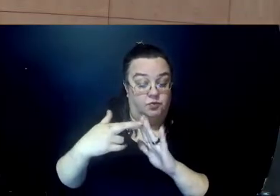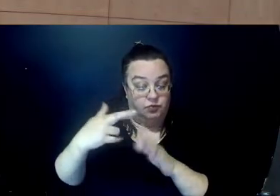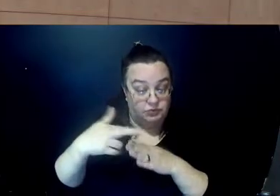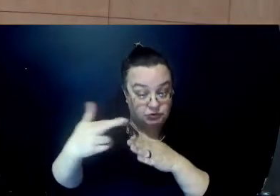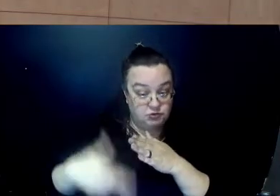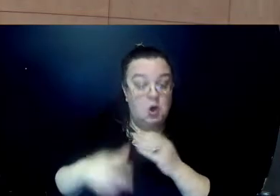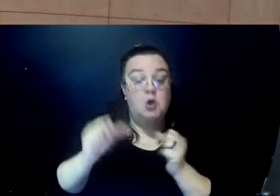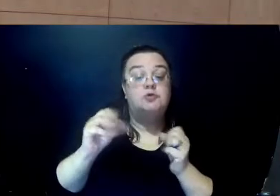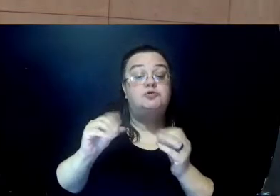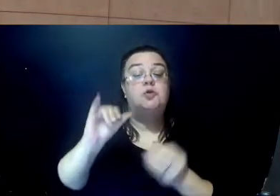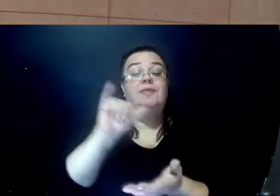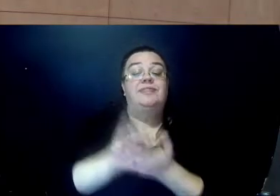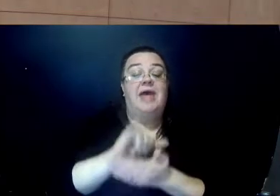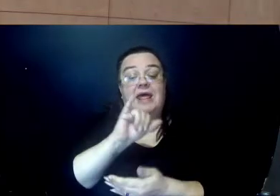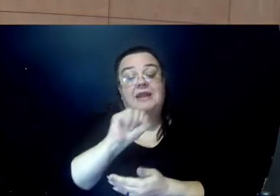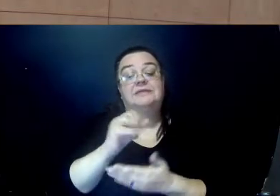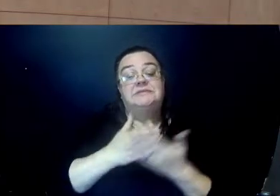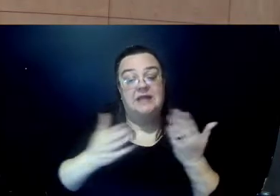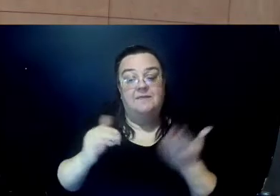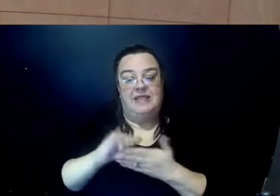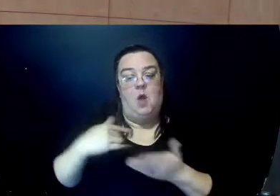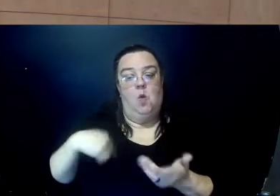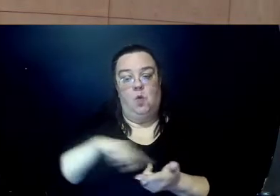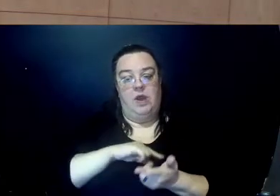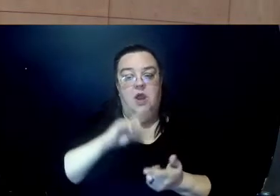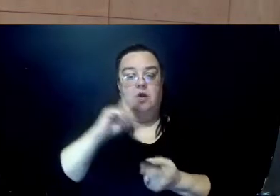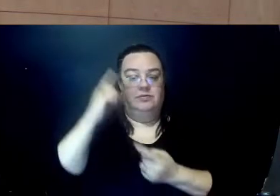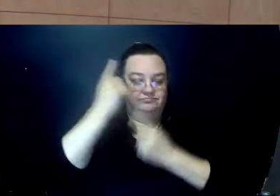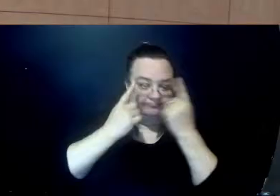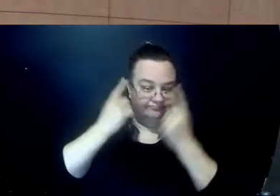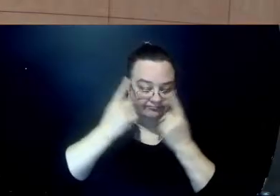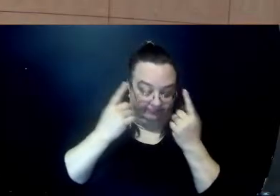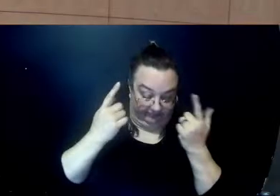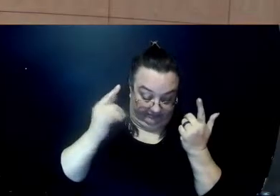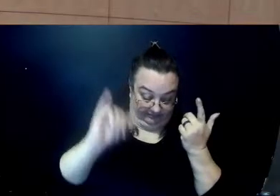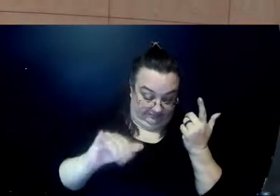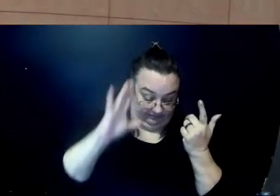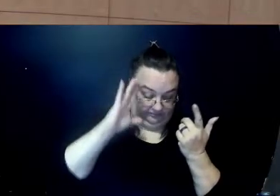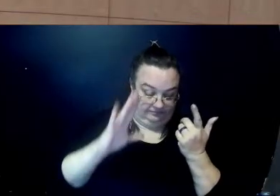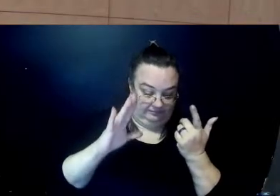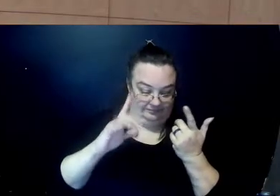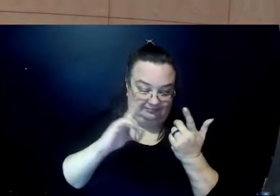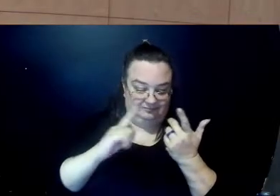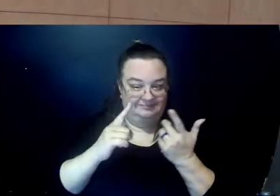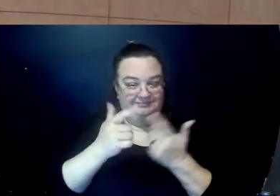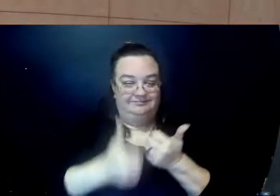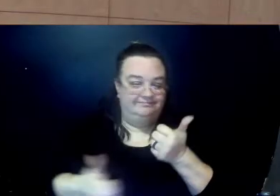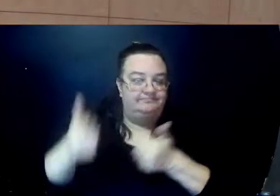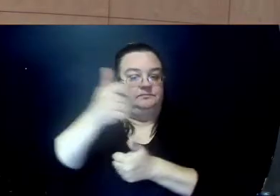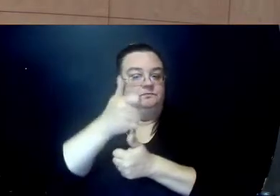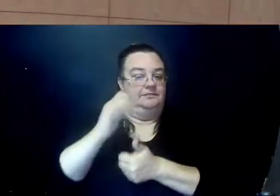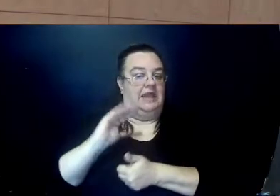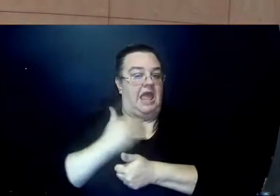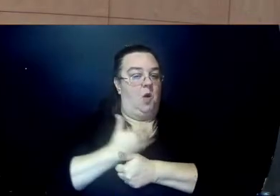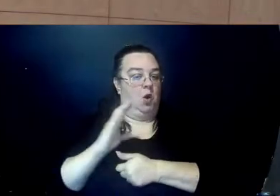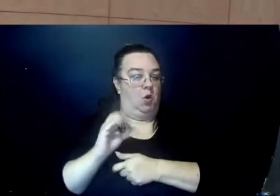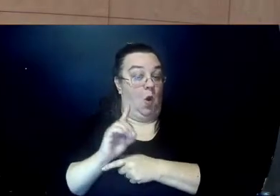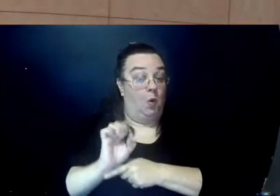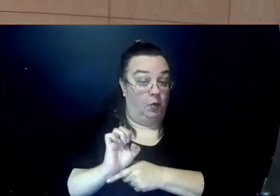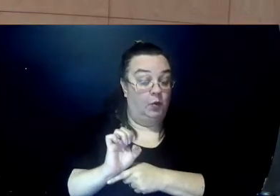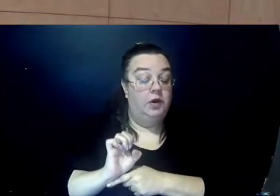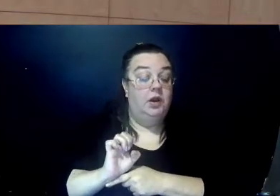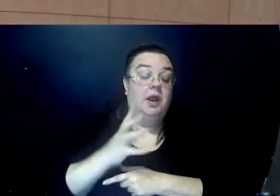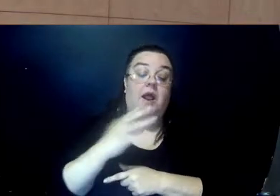is something we are pondering as, that would supersede our code.